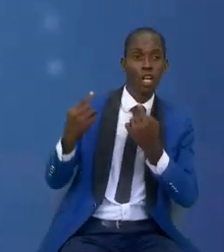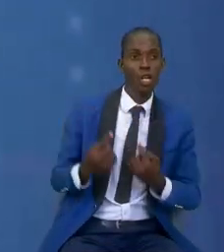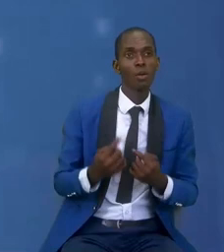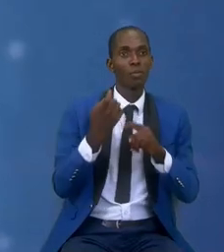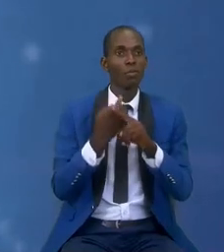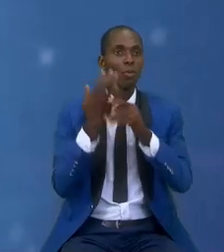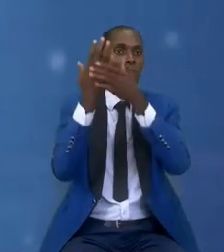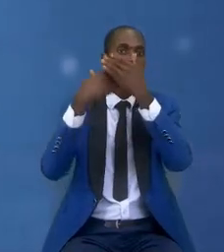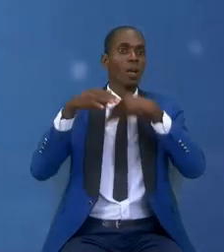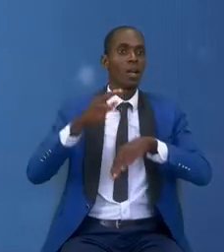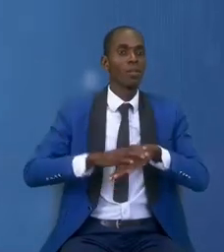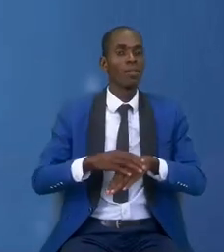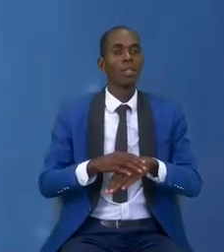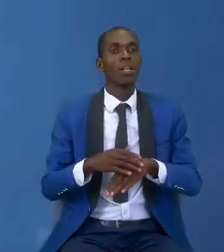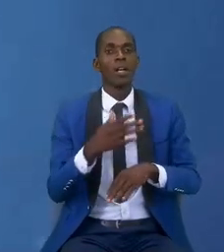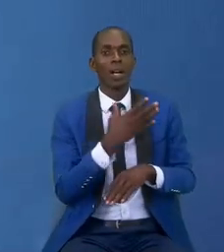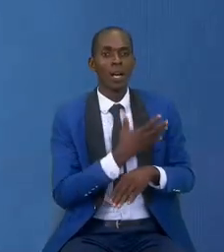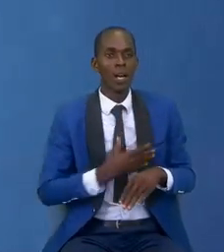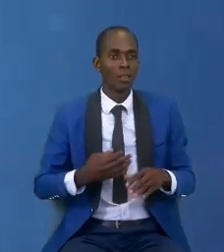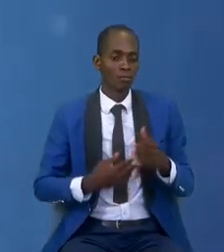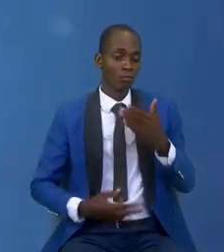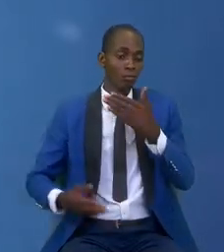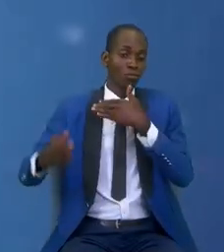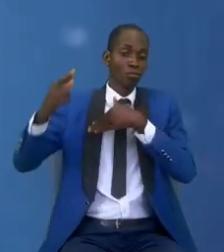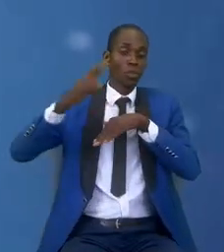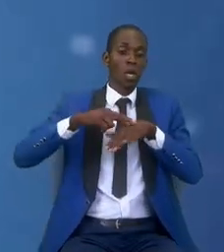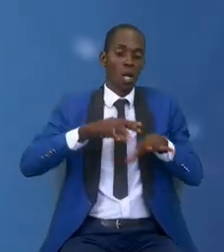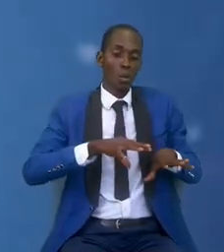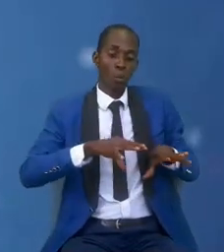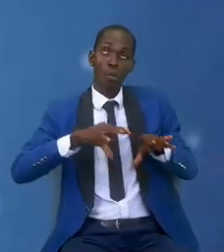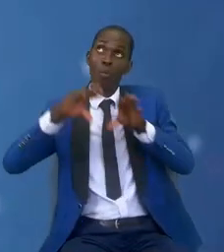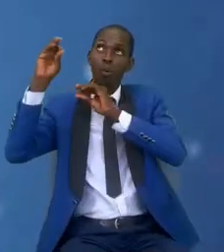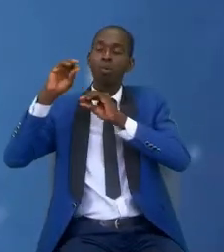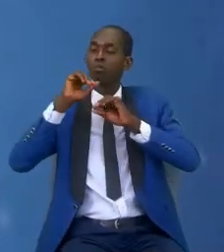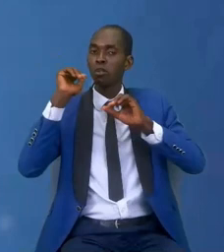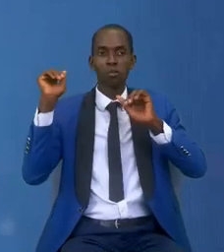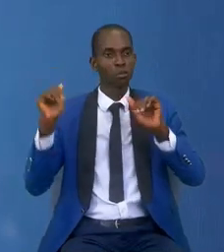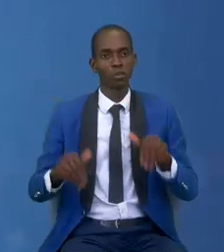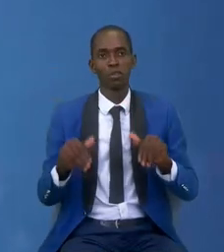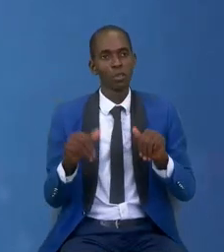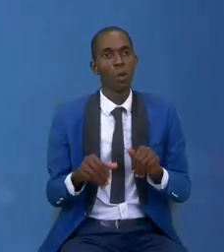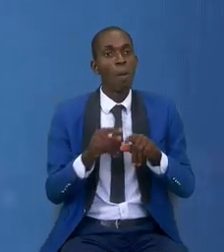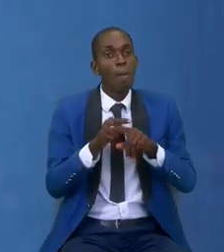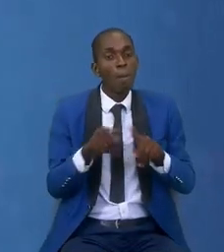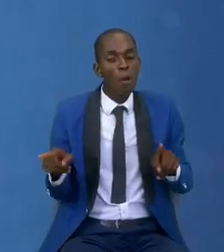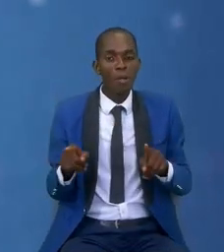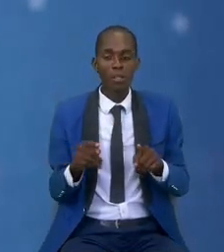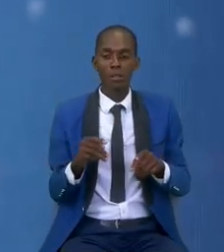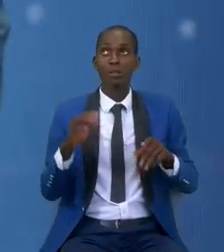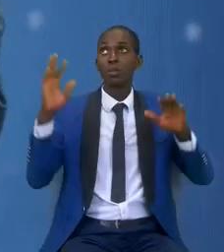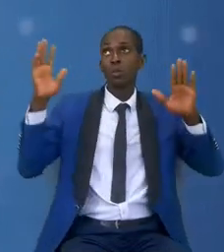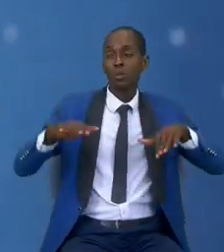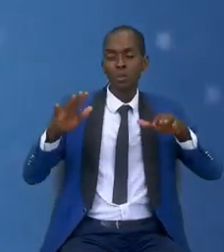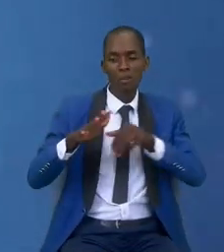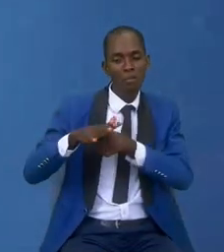either but Waters the Earth and make us eat bring forth and